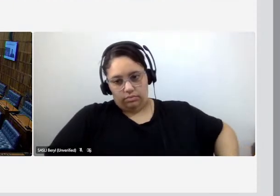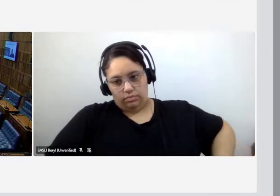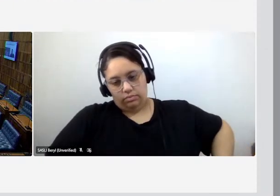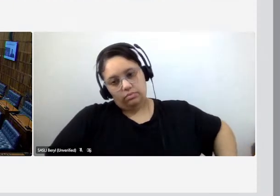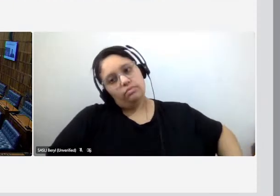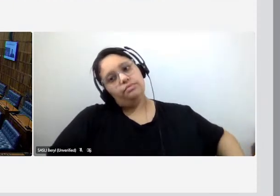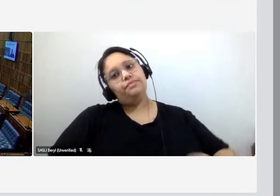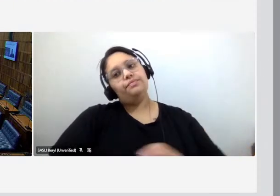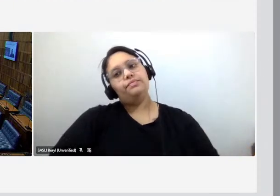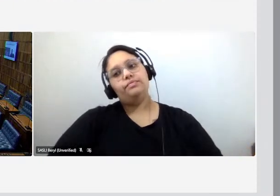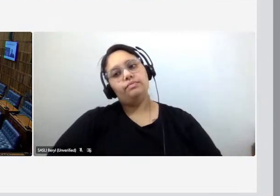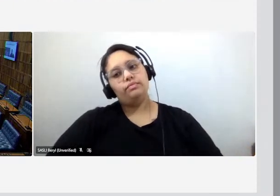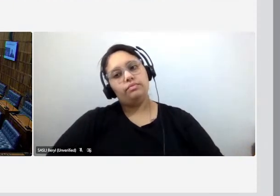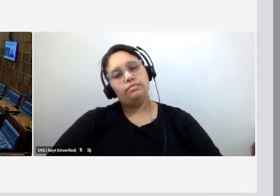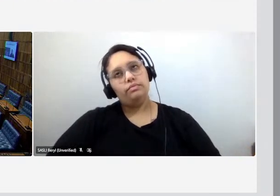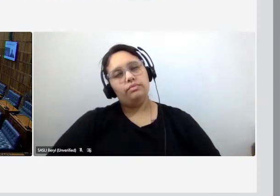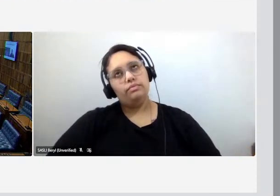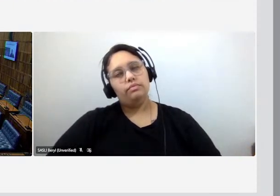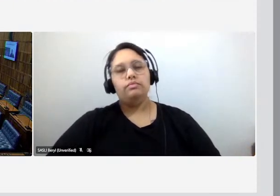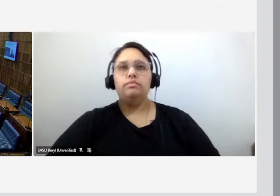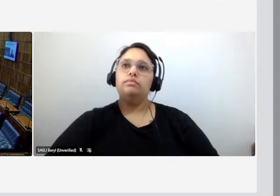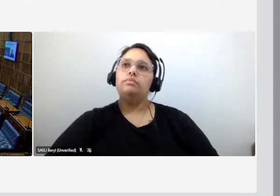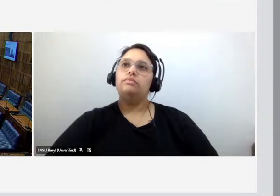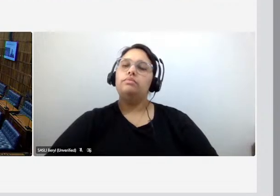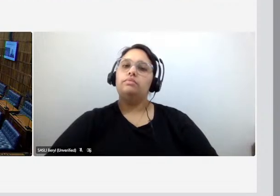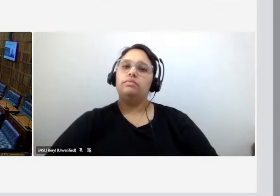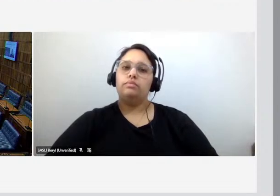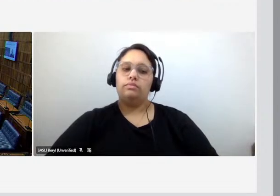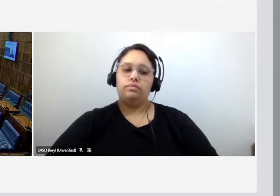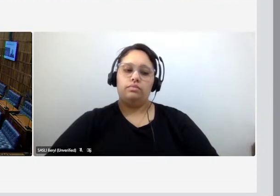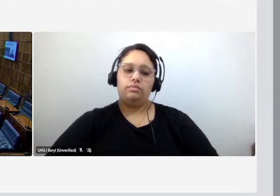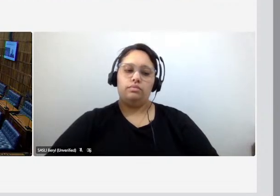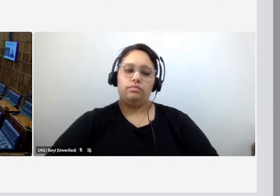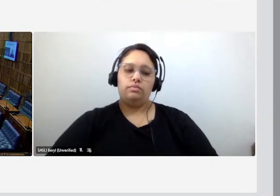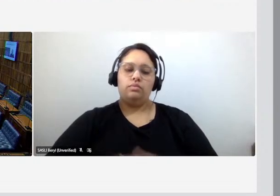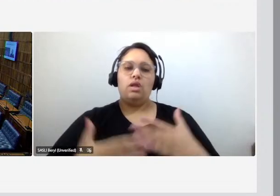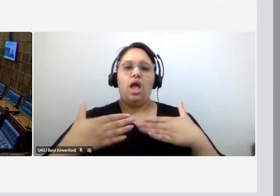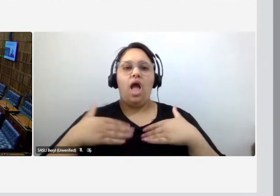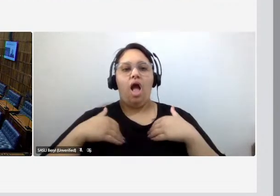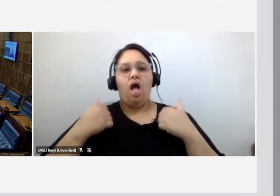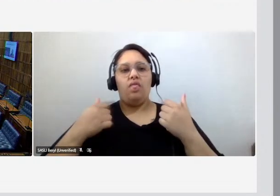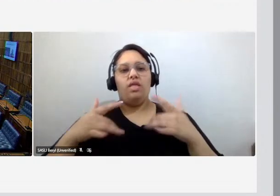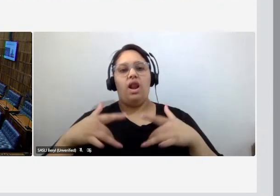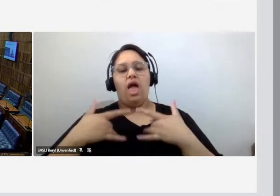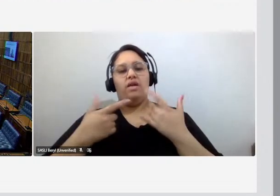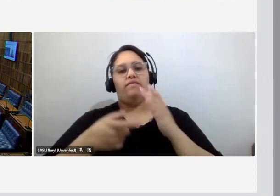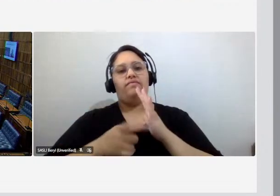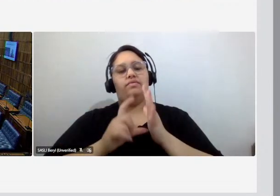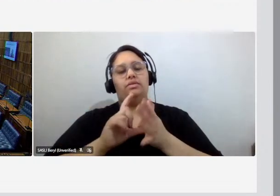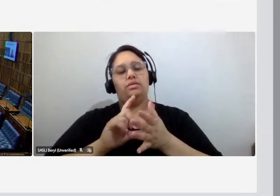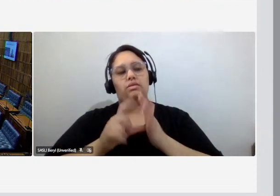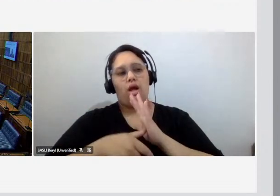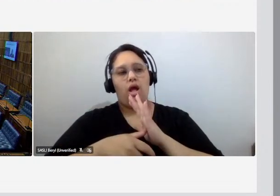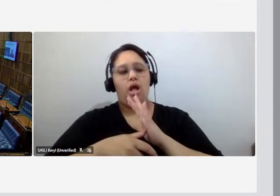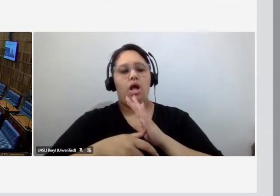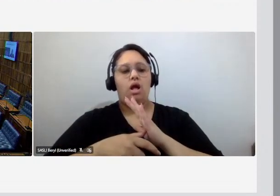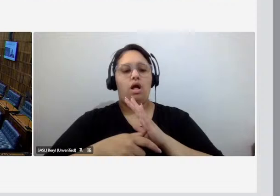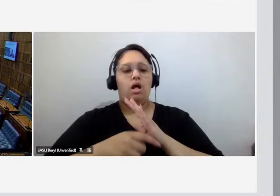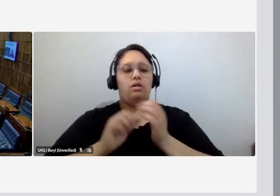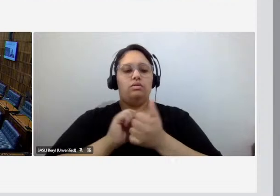You know, I like this issue of healthy lifestyle and so on, through sports and so on.